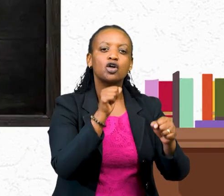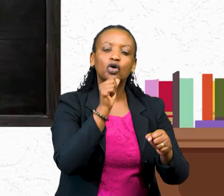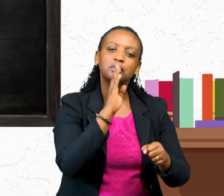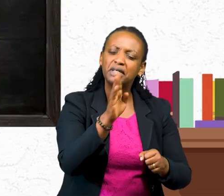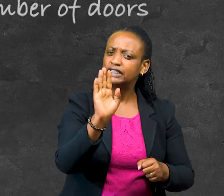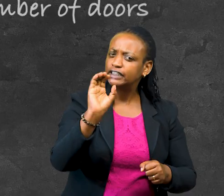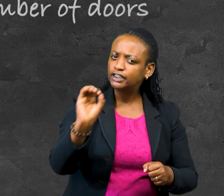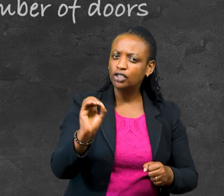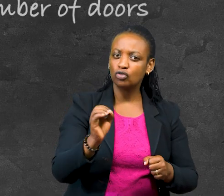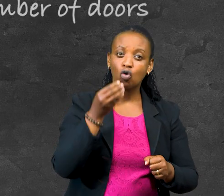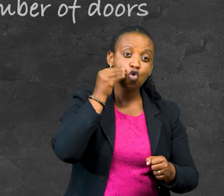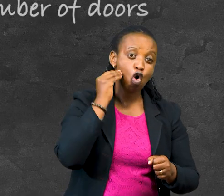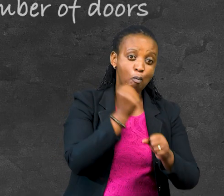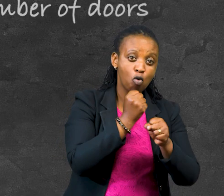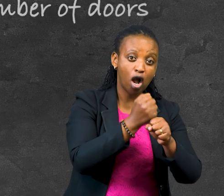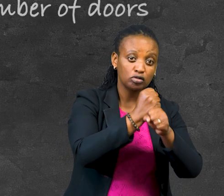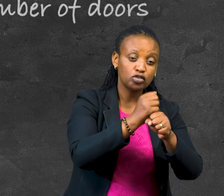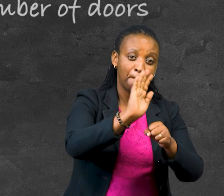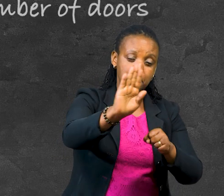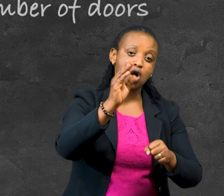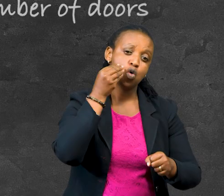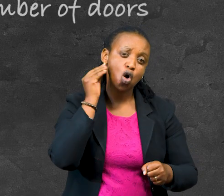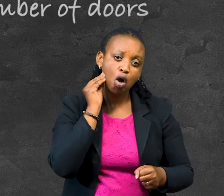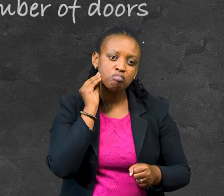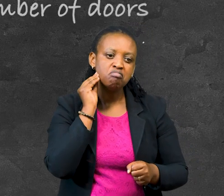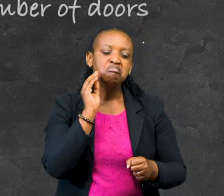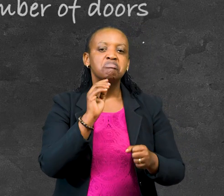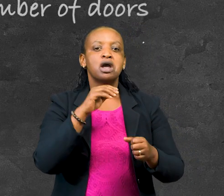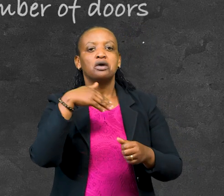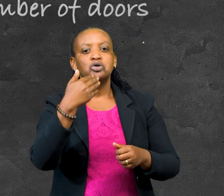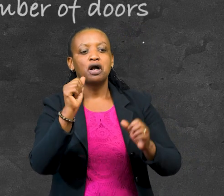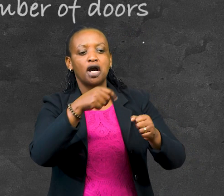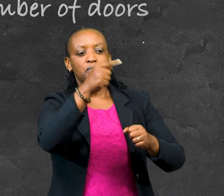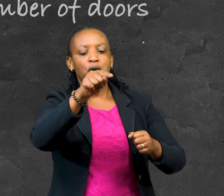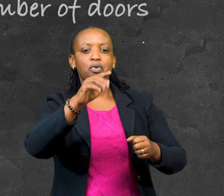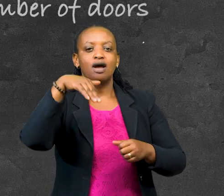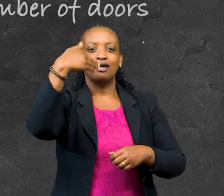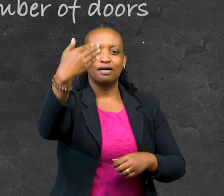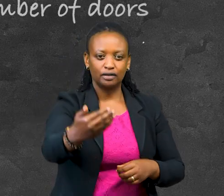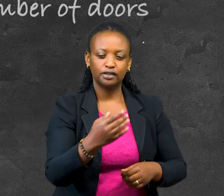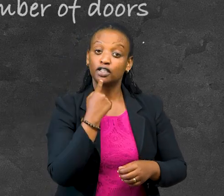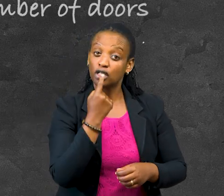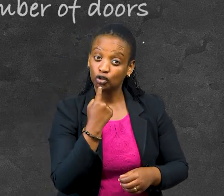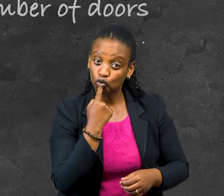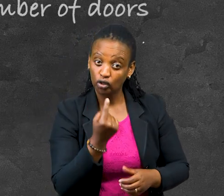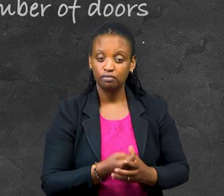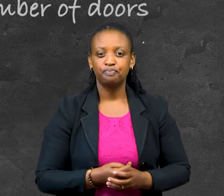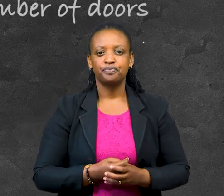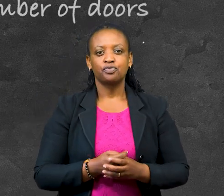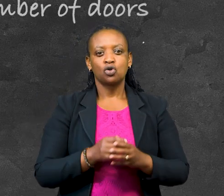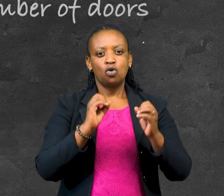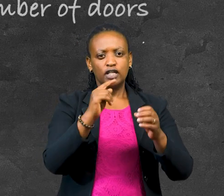cannot be 0. You take this homework, do it from your home, and then I'll mark it in the next